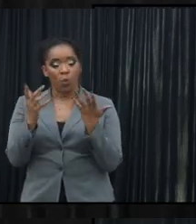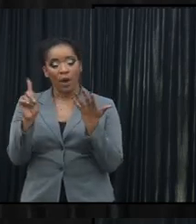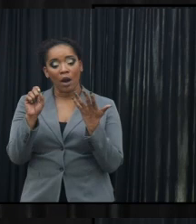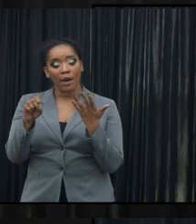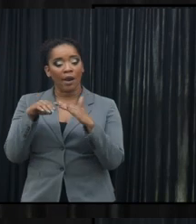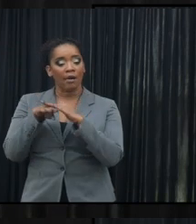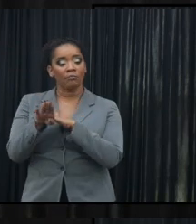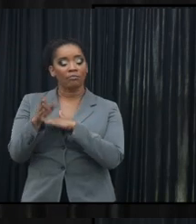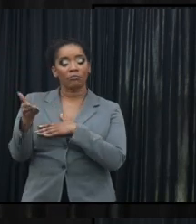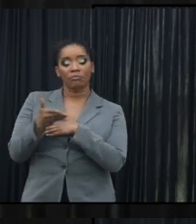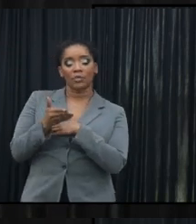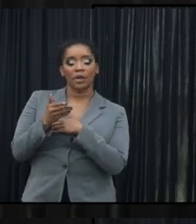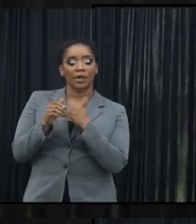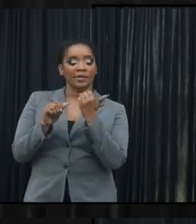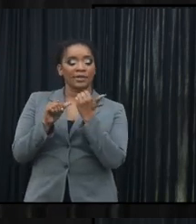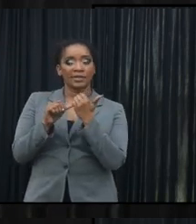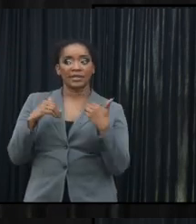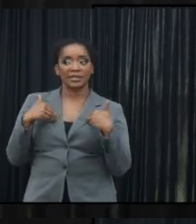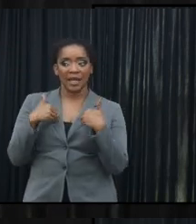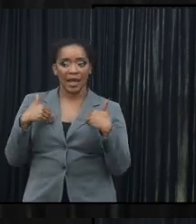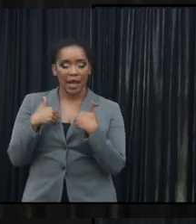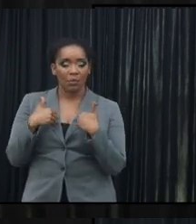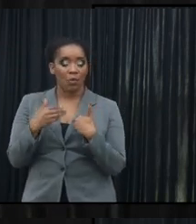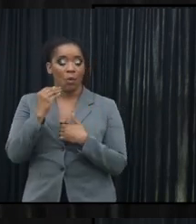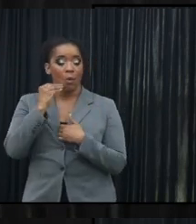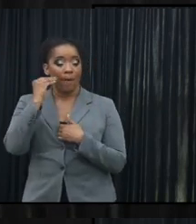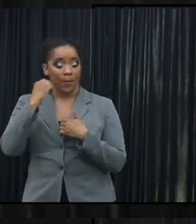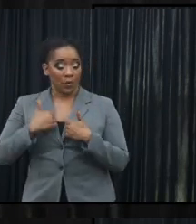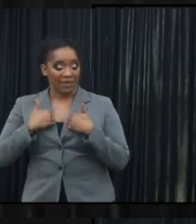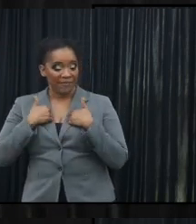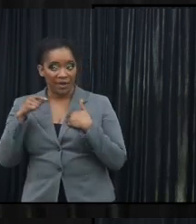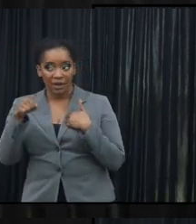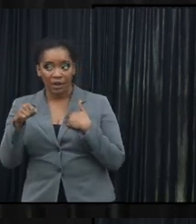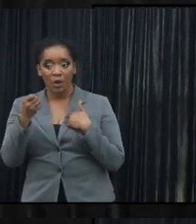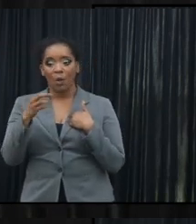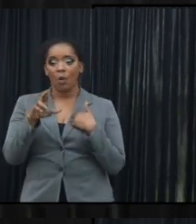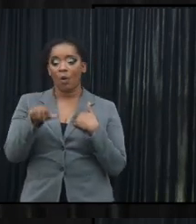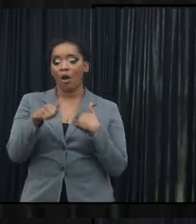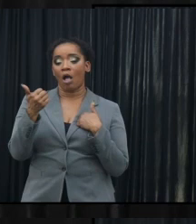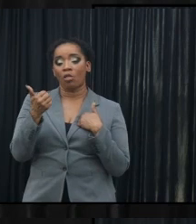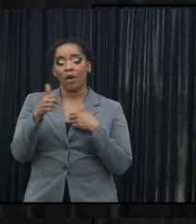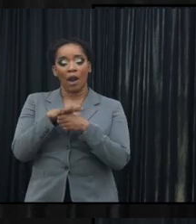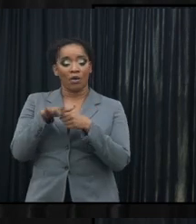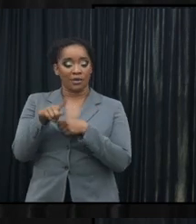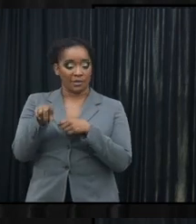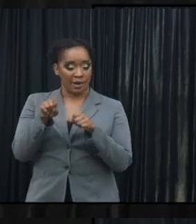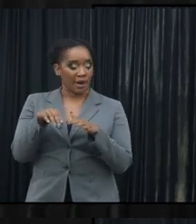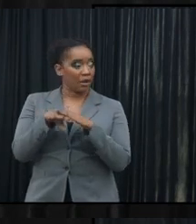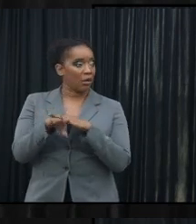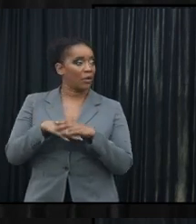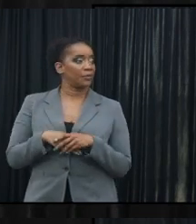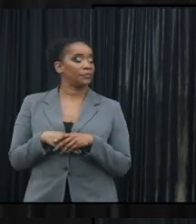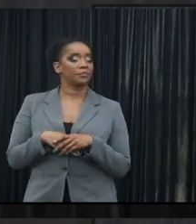solely relegated to the household, the living quarters, or are there other areas that they're allowed to go? So